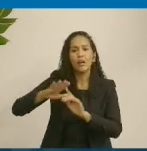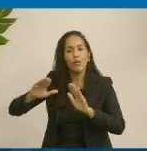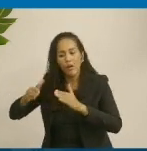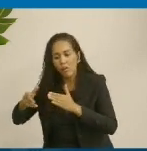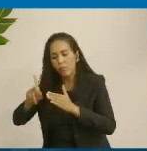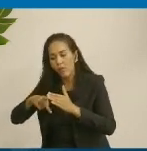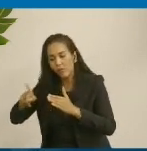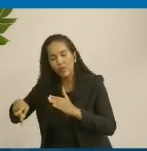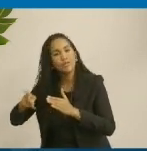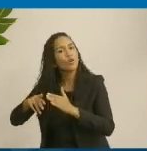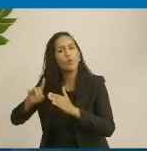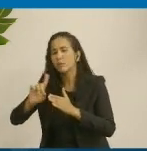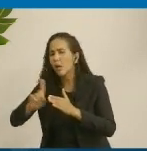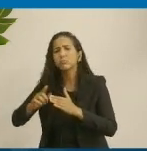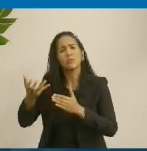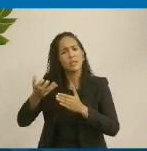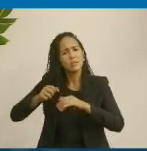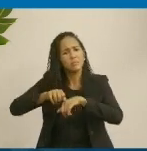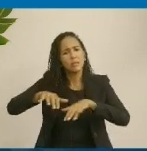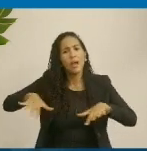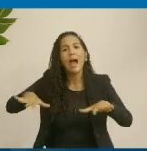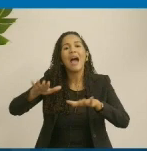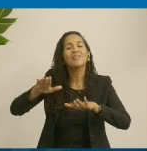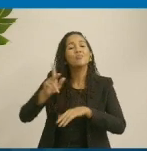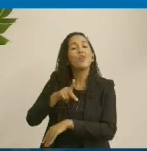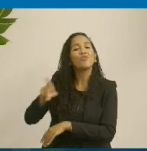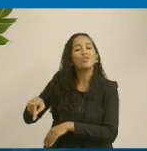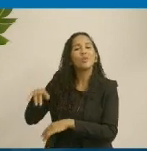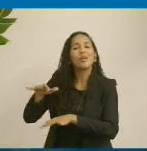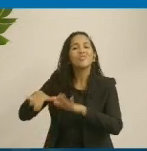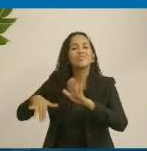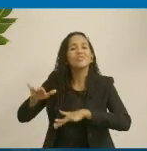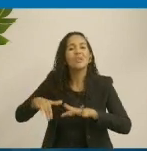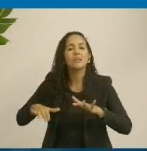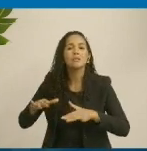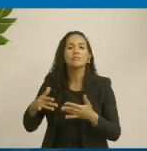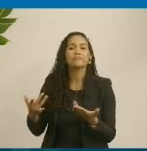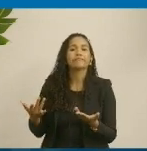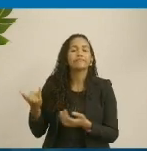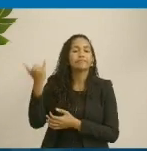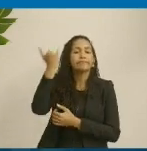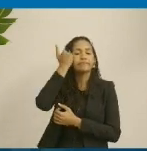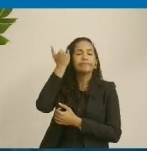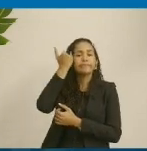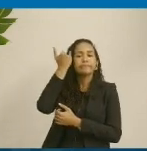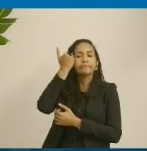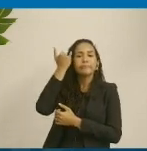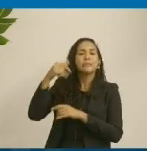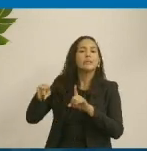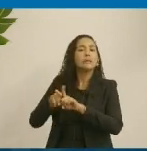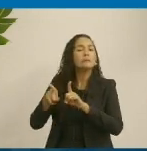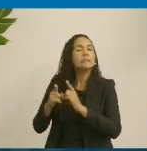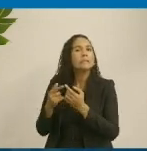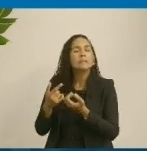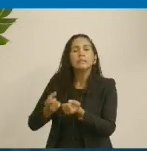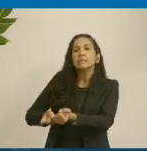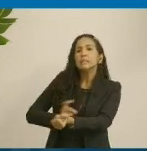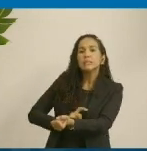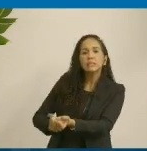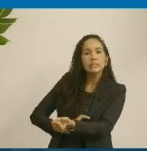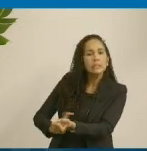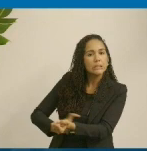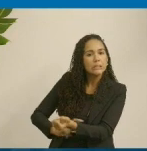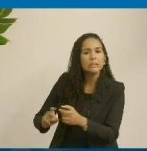sedentary lifestyle within the African context, but high levels of stress, poor nutrition, etc. So that's how they